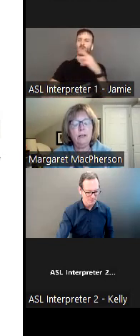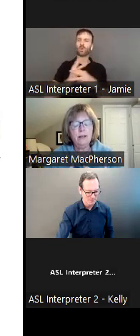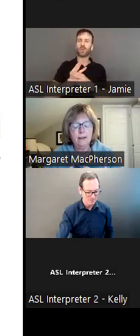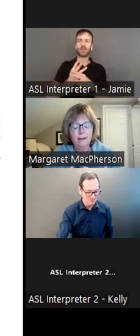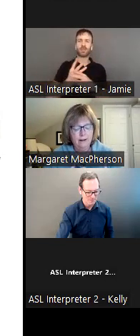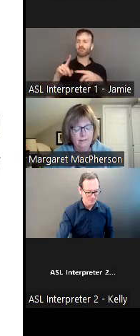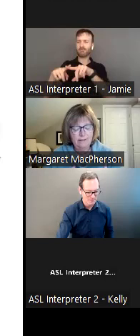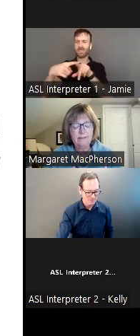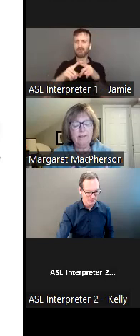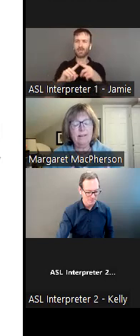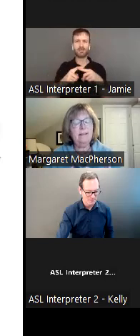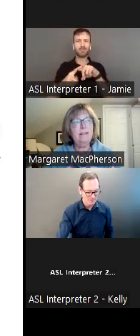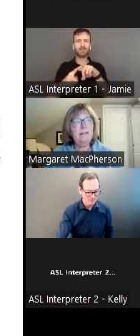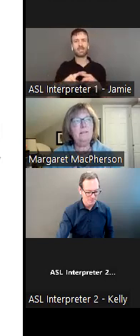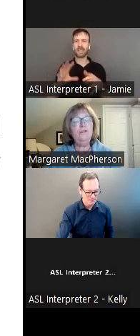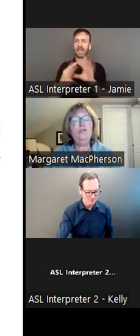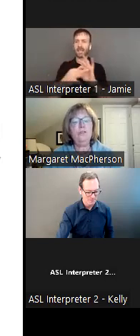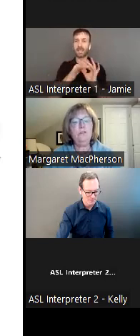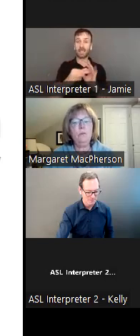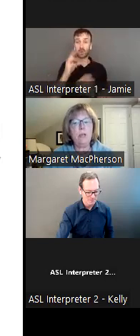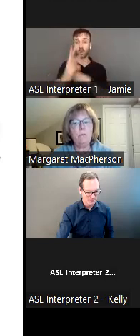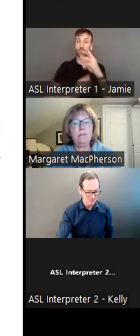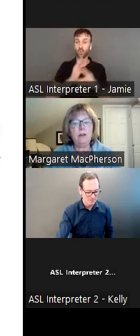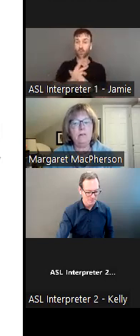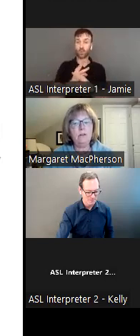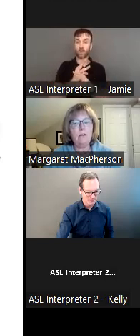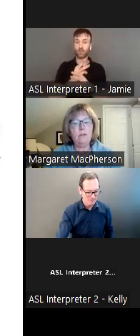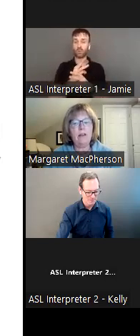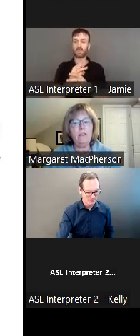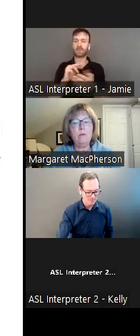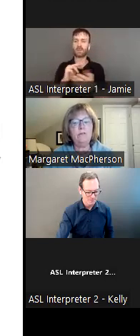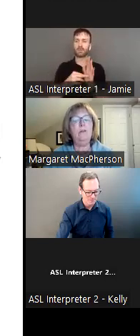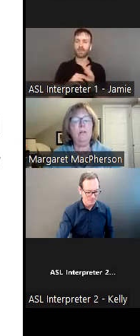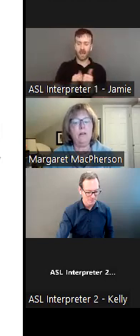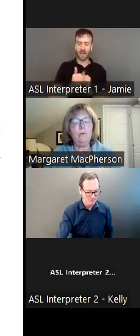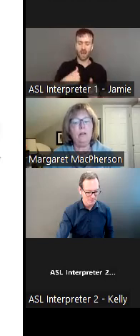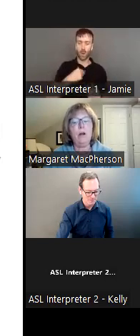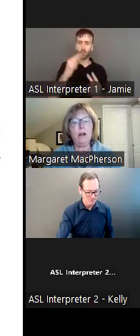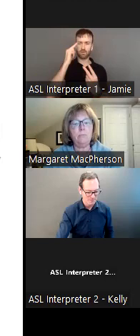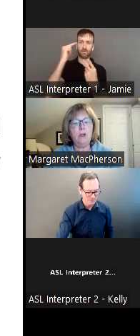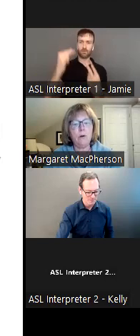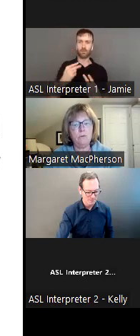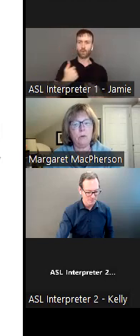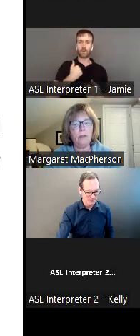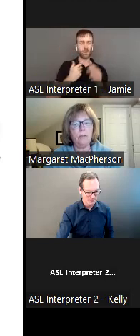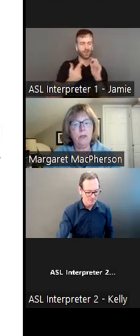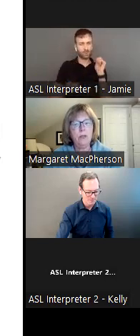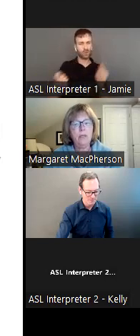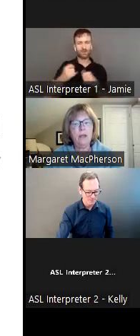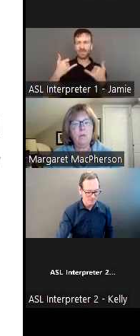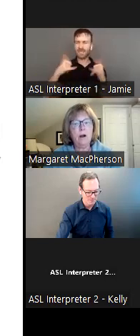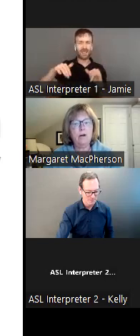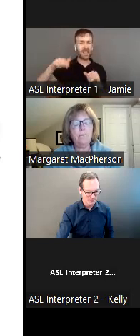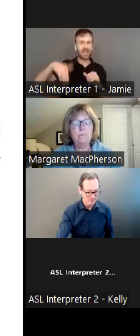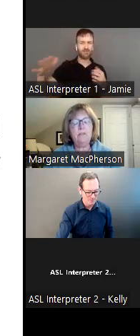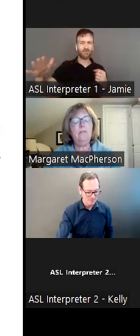large, this is a shift in the way we see ourselves that I think we still have really not come to grips with.